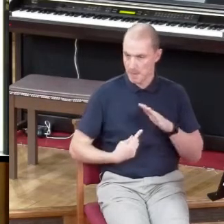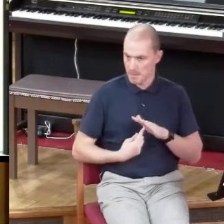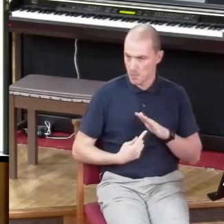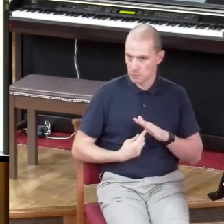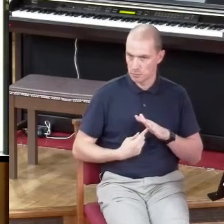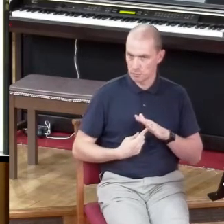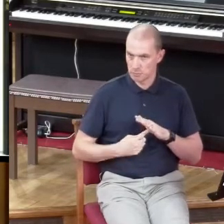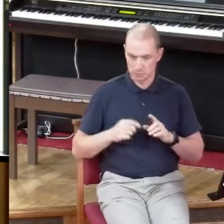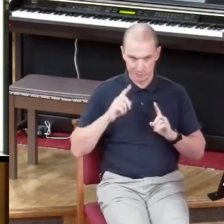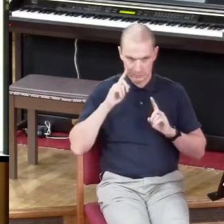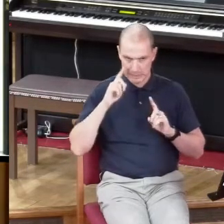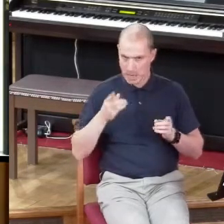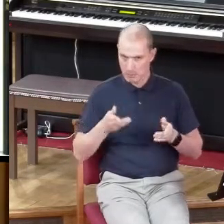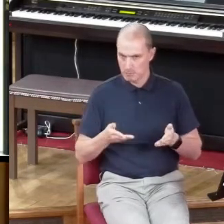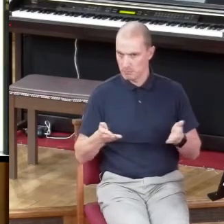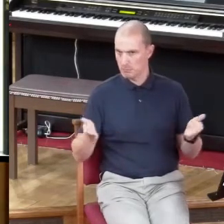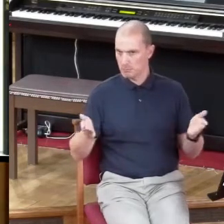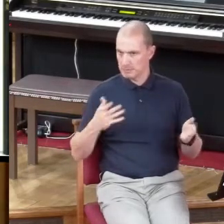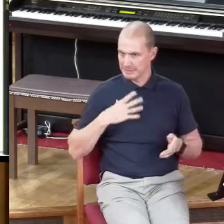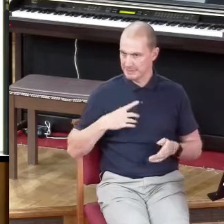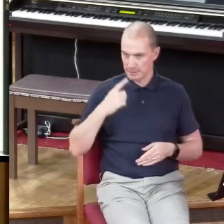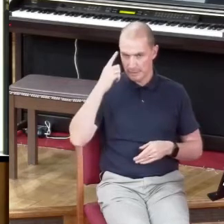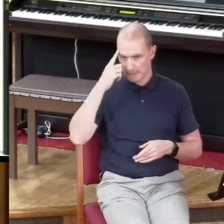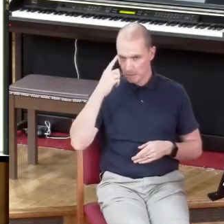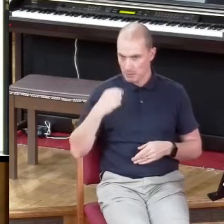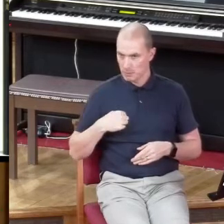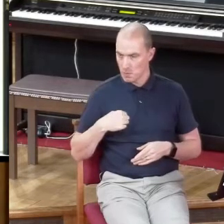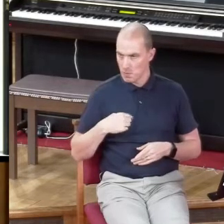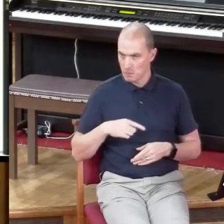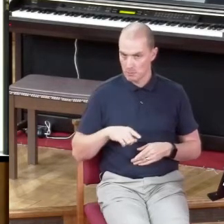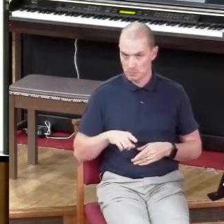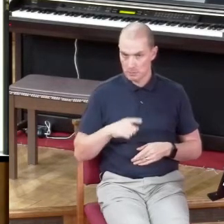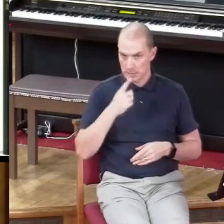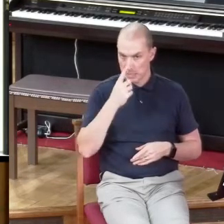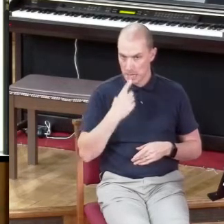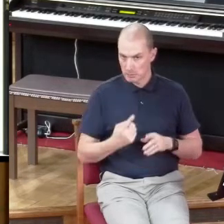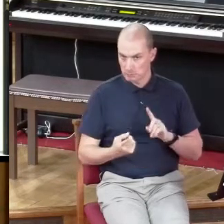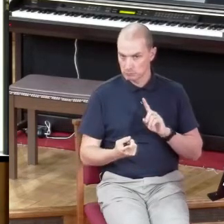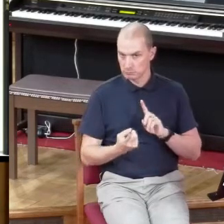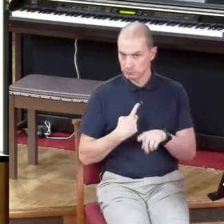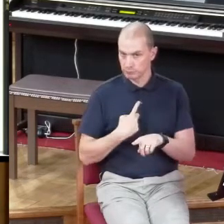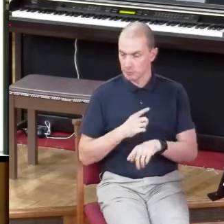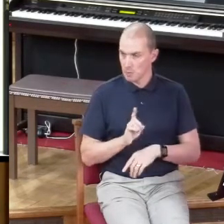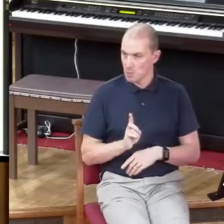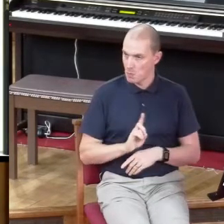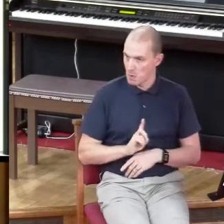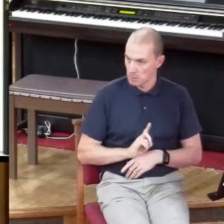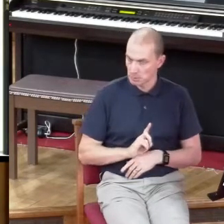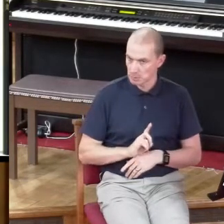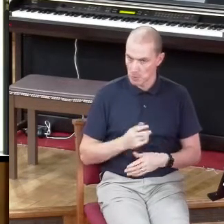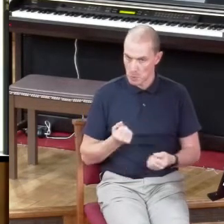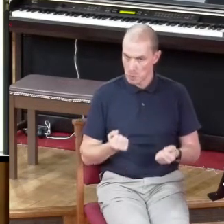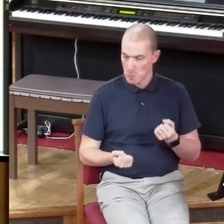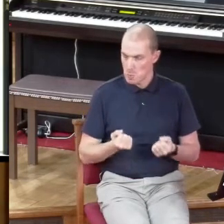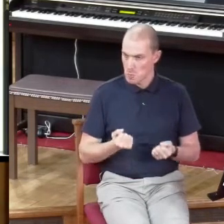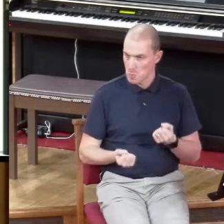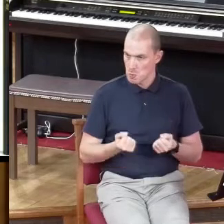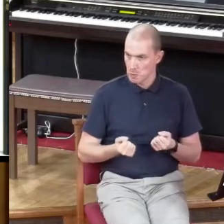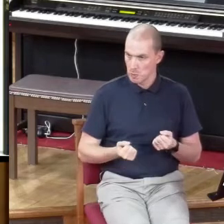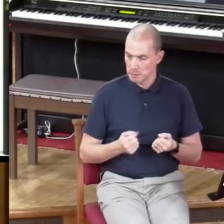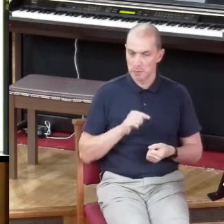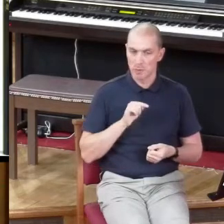you've thought it through and counted the cost. And you do that on the basis of this